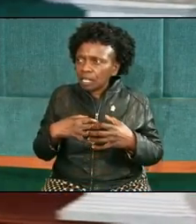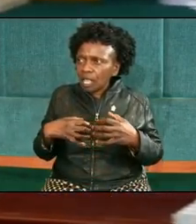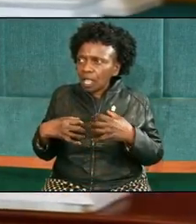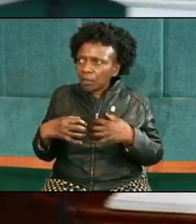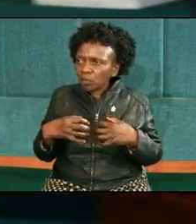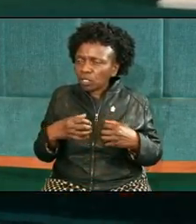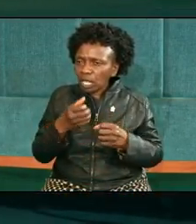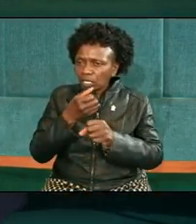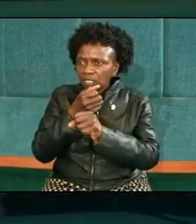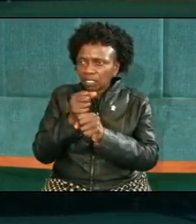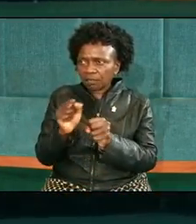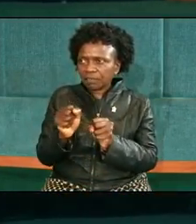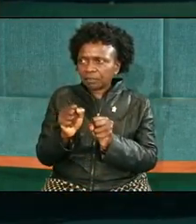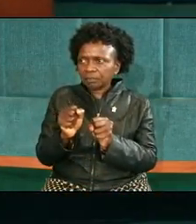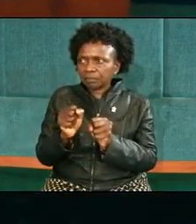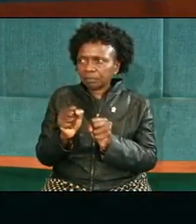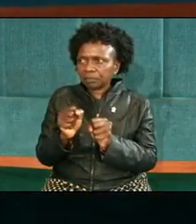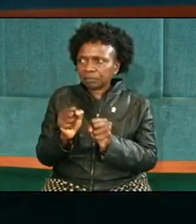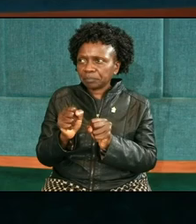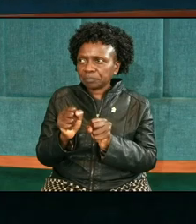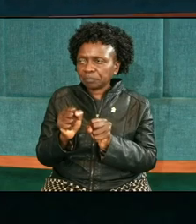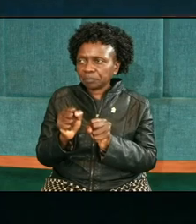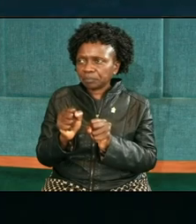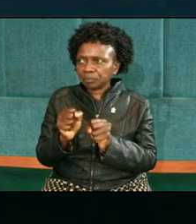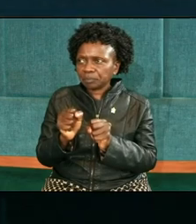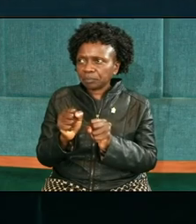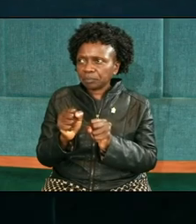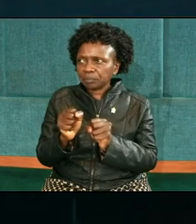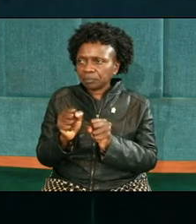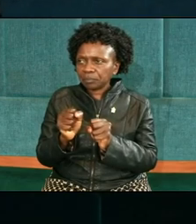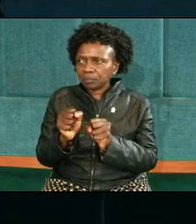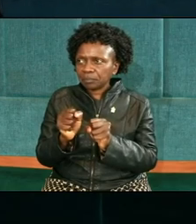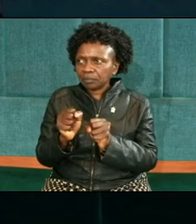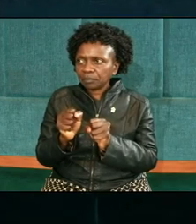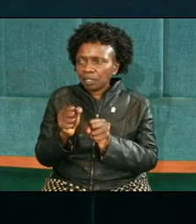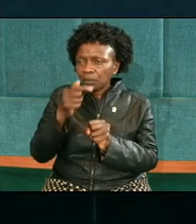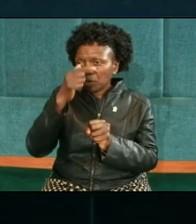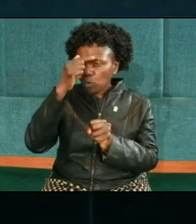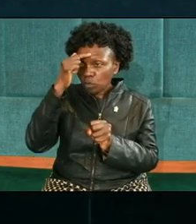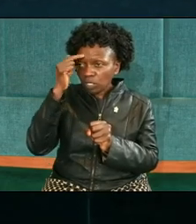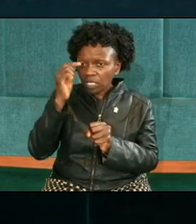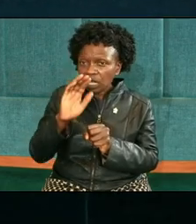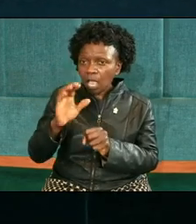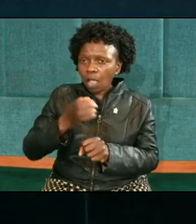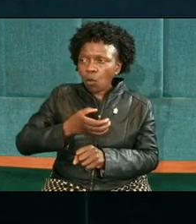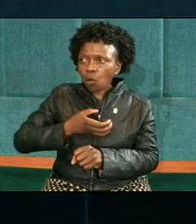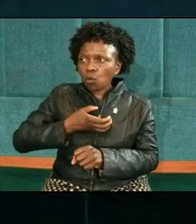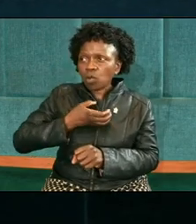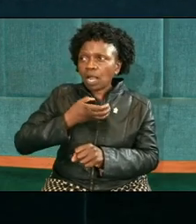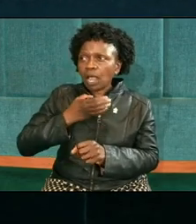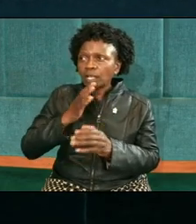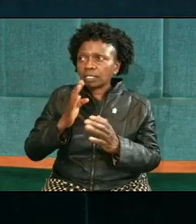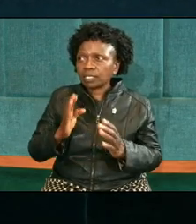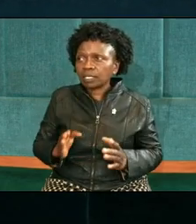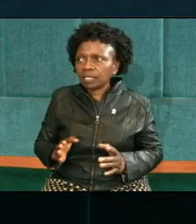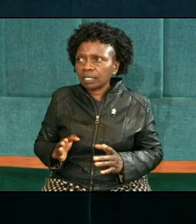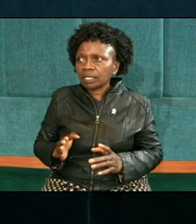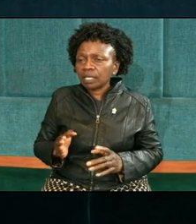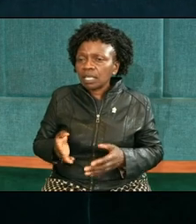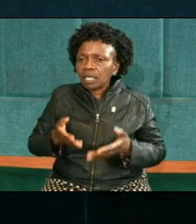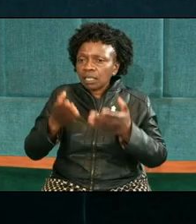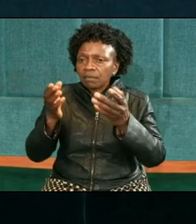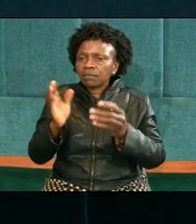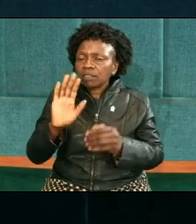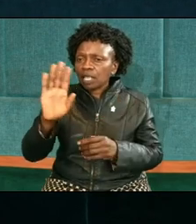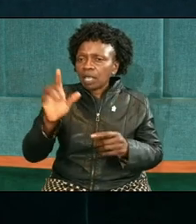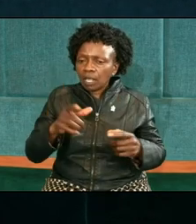I'm going somewhere. The animals, let me talk to the choir in red. The animals would get saved because their owners gave their life to